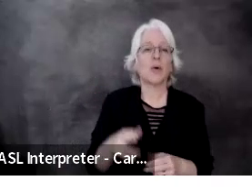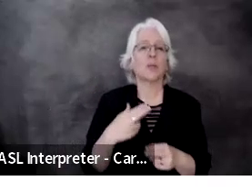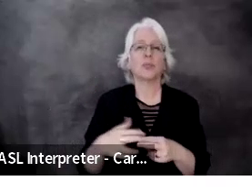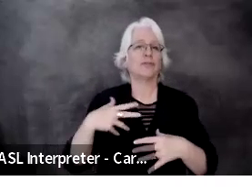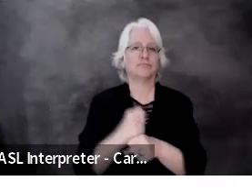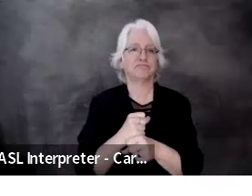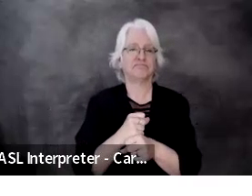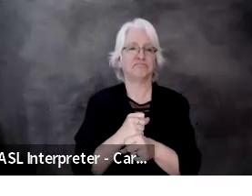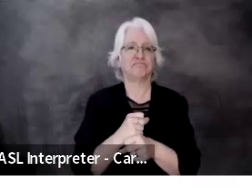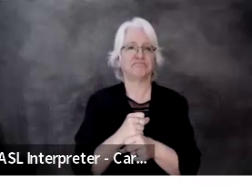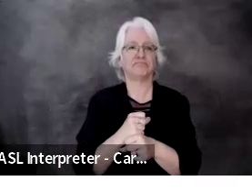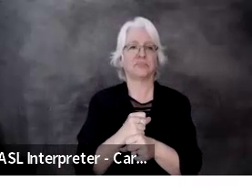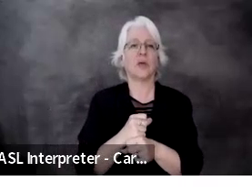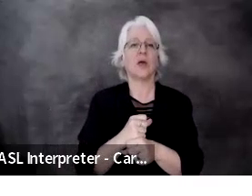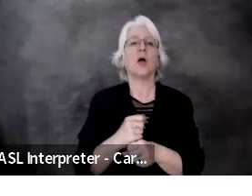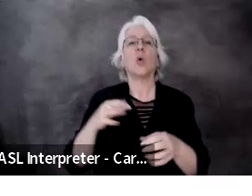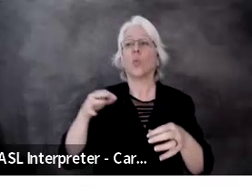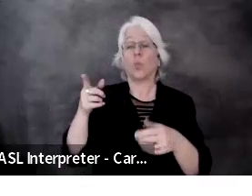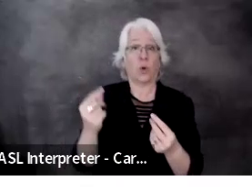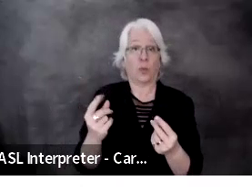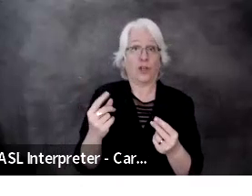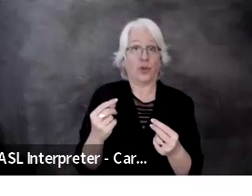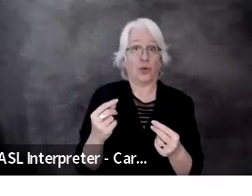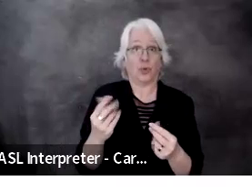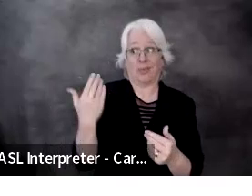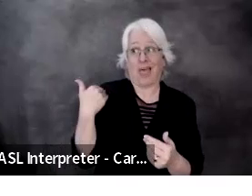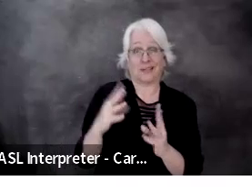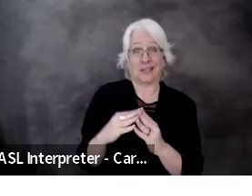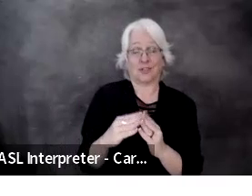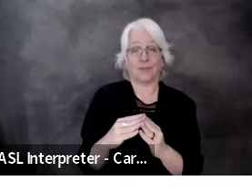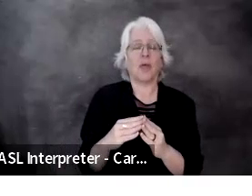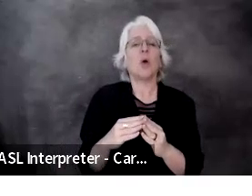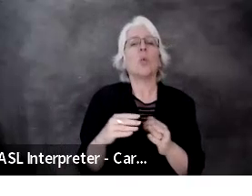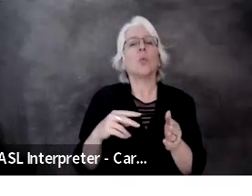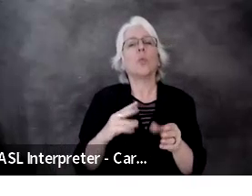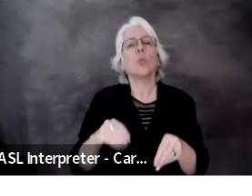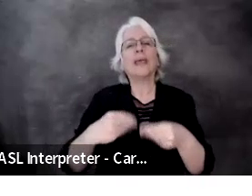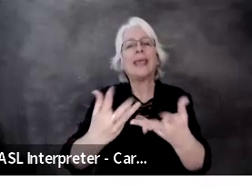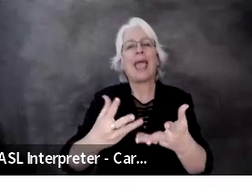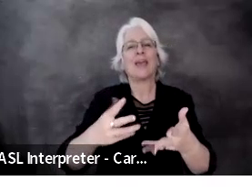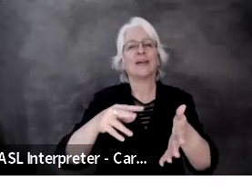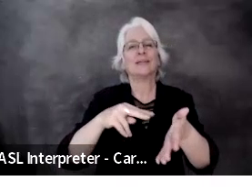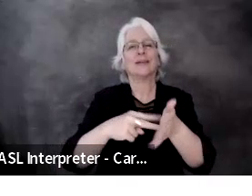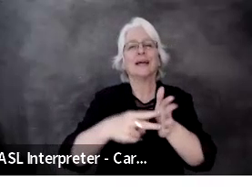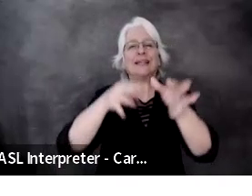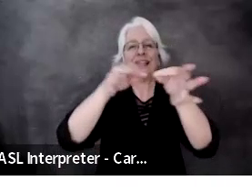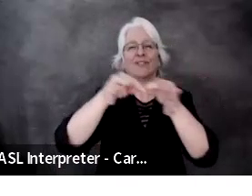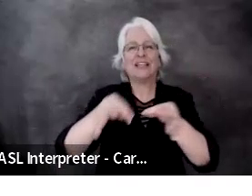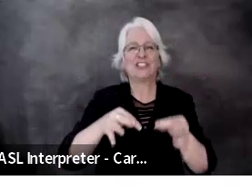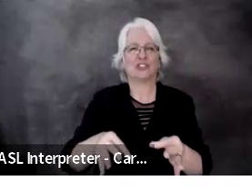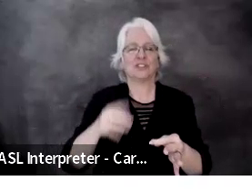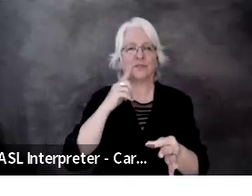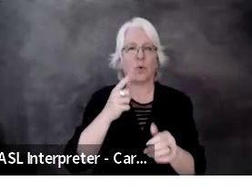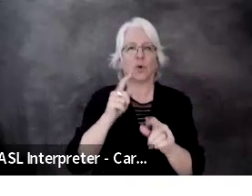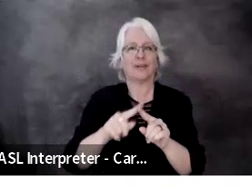we gave definitions of AI because it's really important to sort of couch these conversations